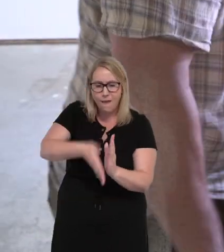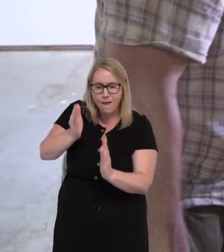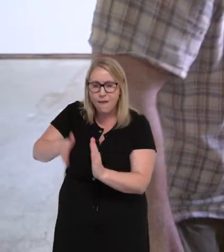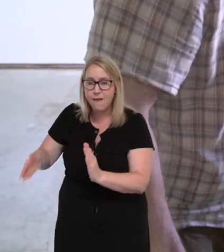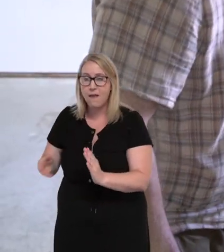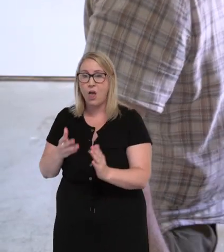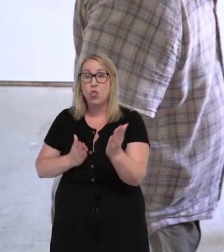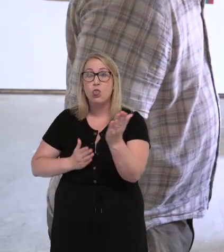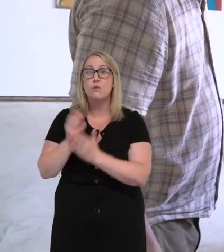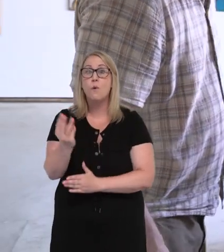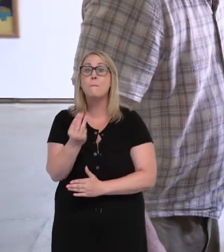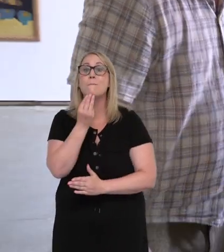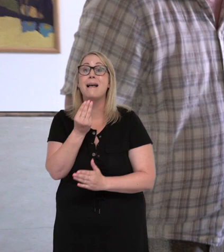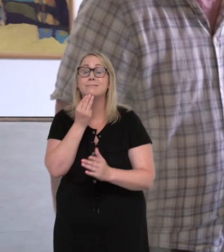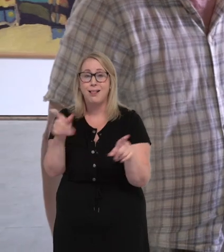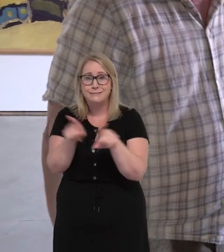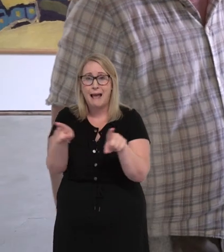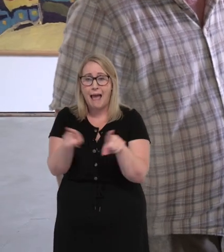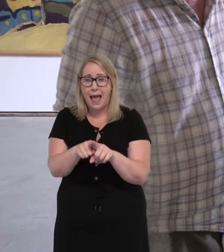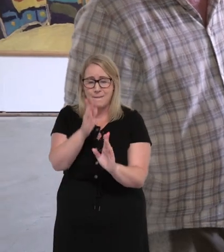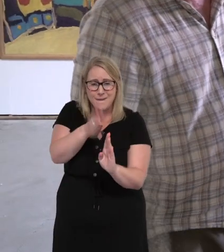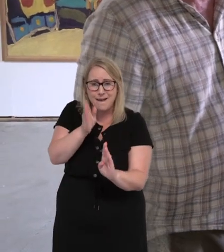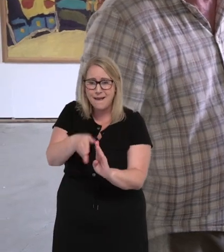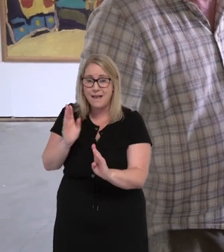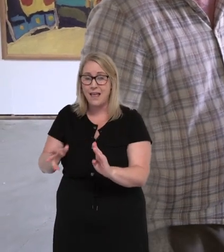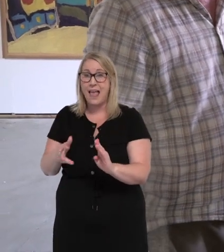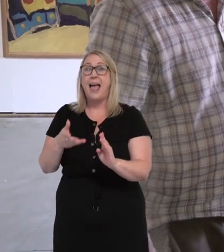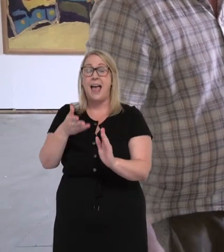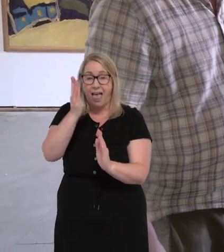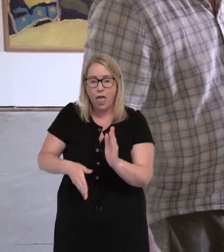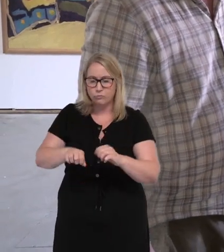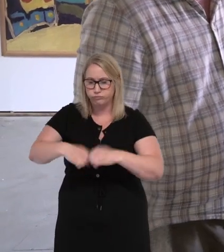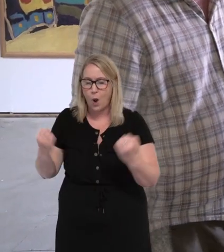well. He has gone through hundreds of saws.